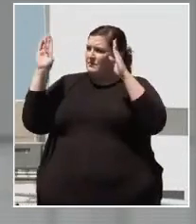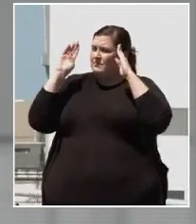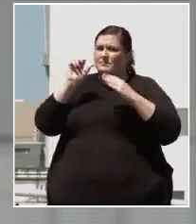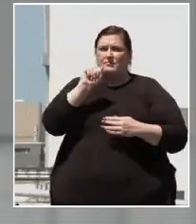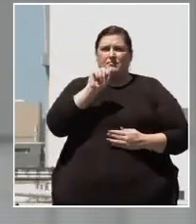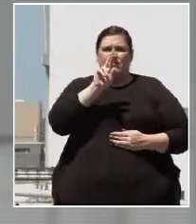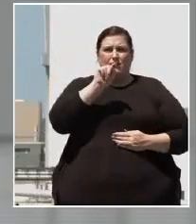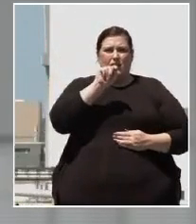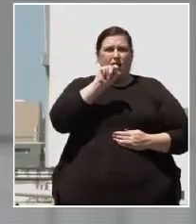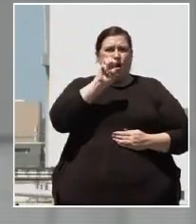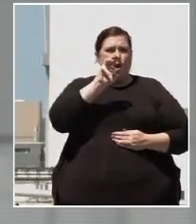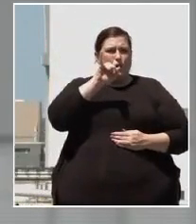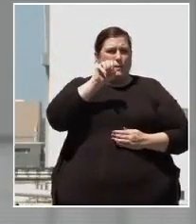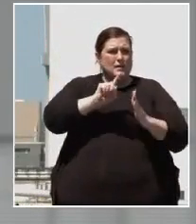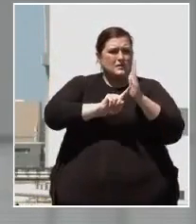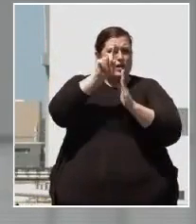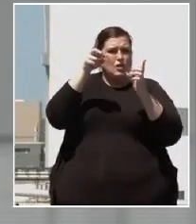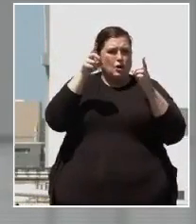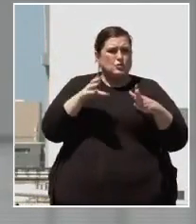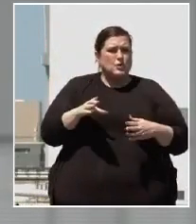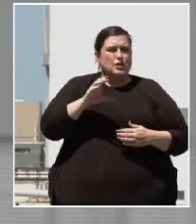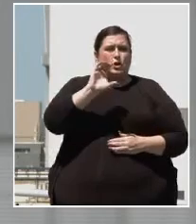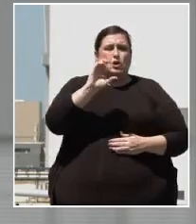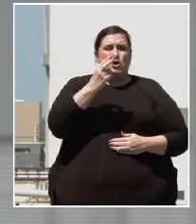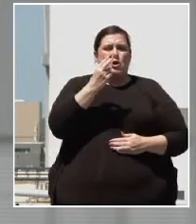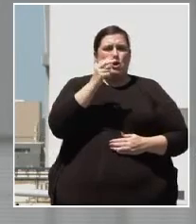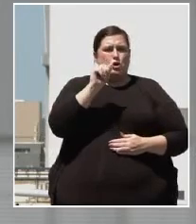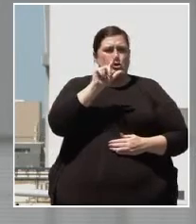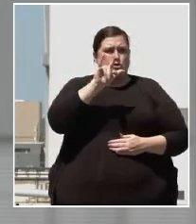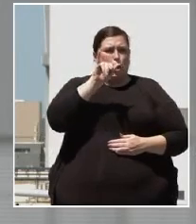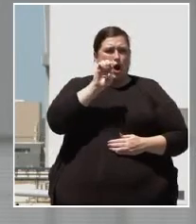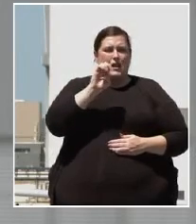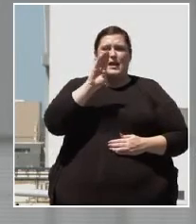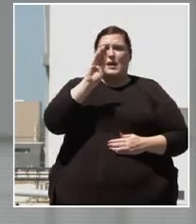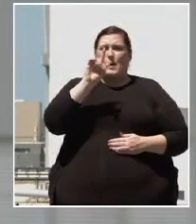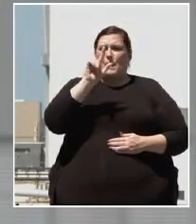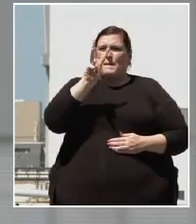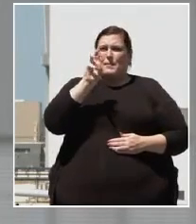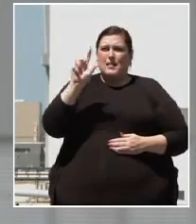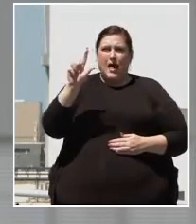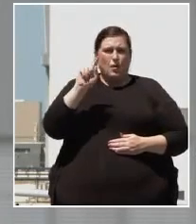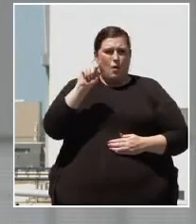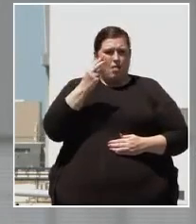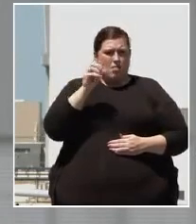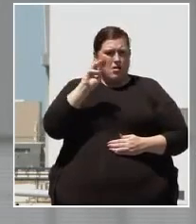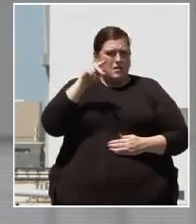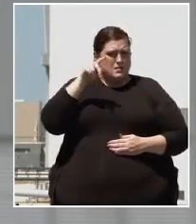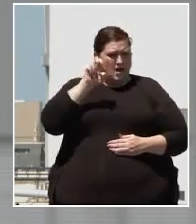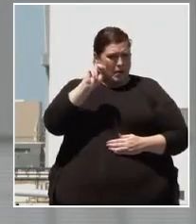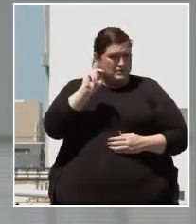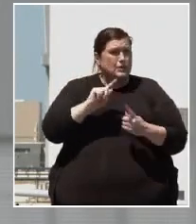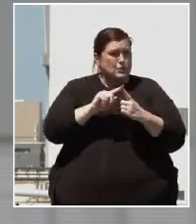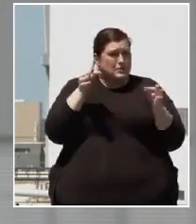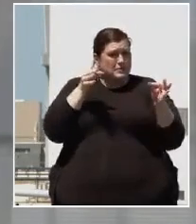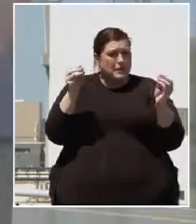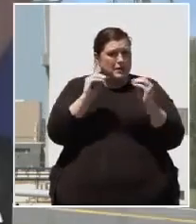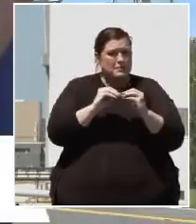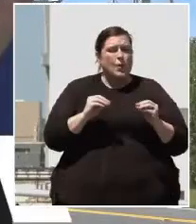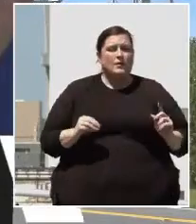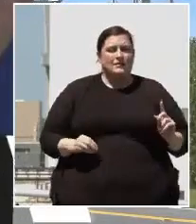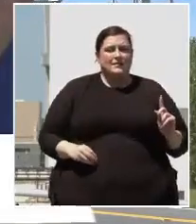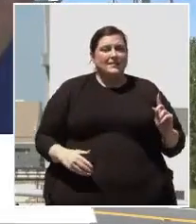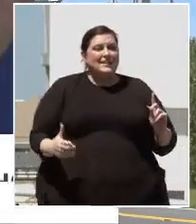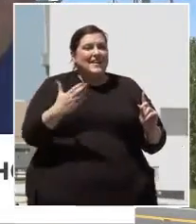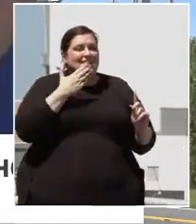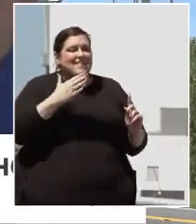Artemis launch director Charlie Blackwell Thompson to tell us more roll the video thank you I'm